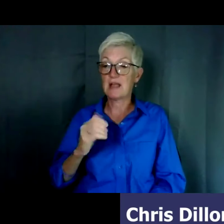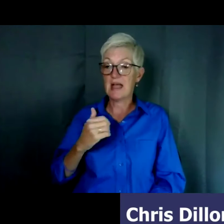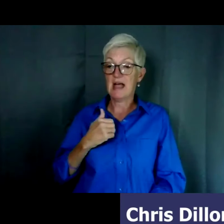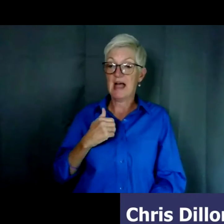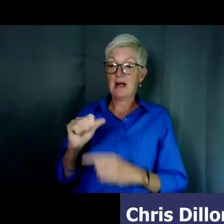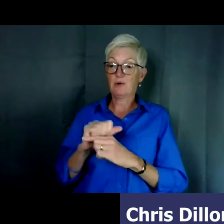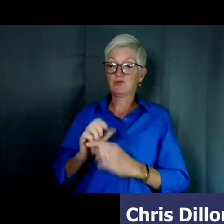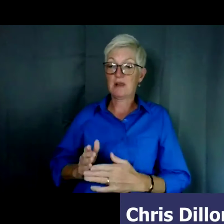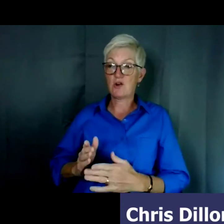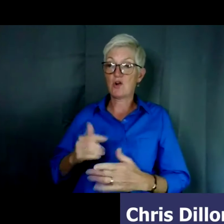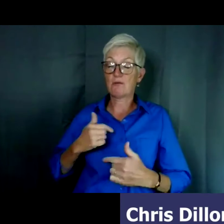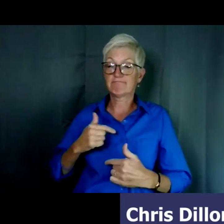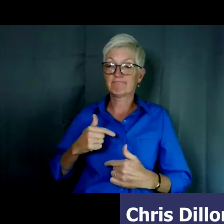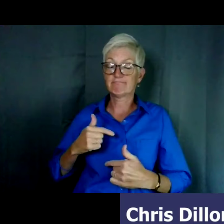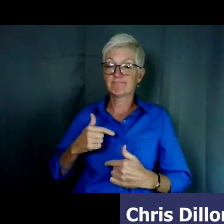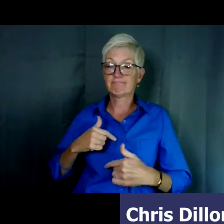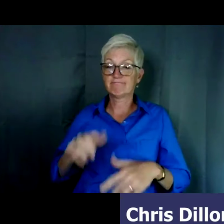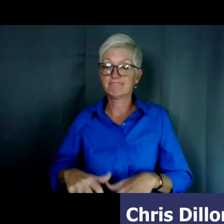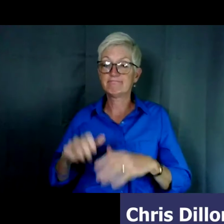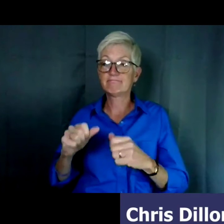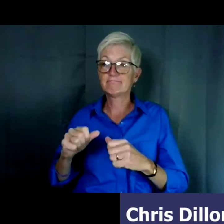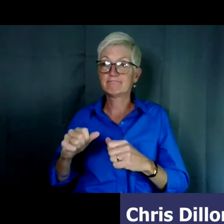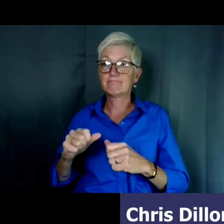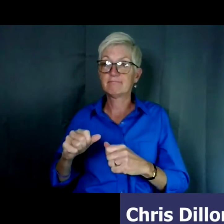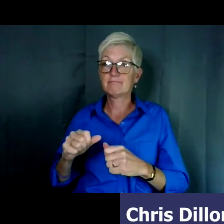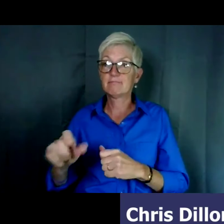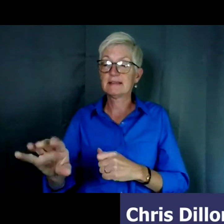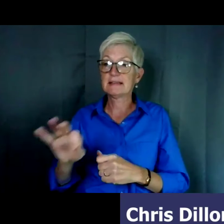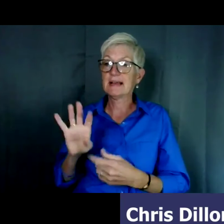himself to take seven candidates